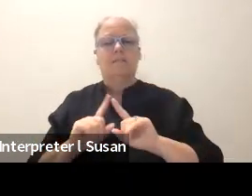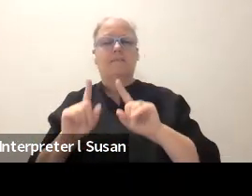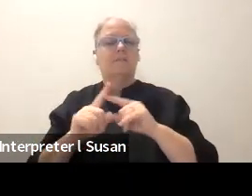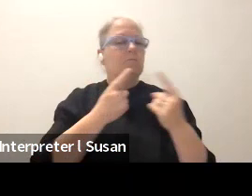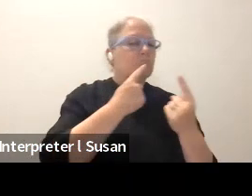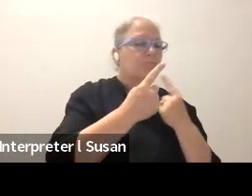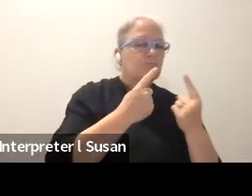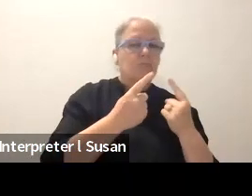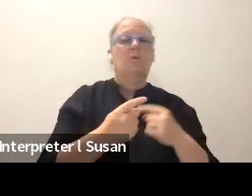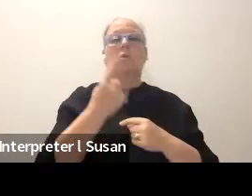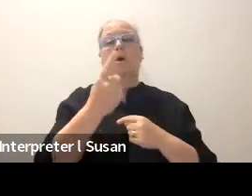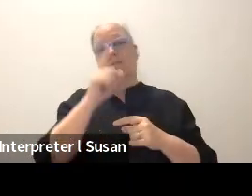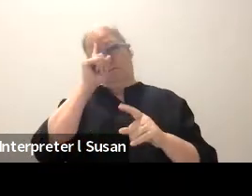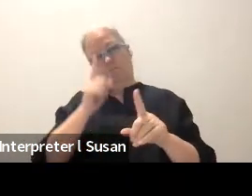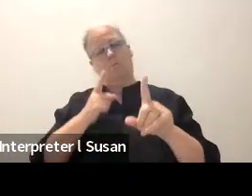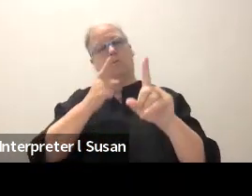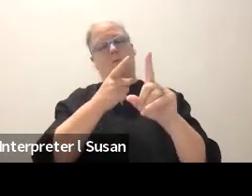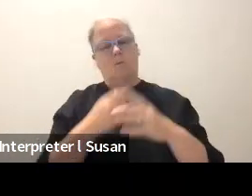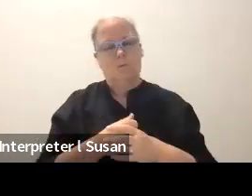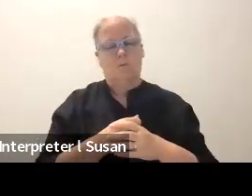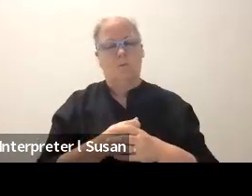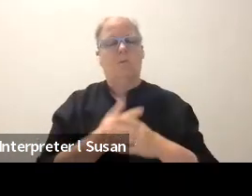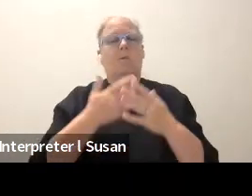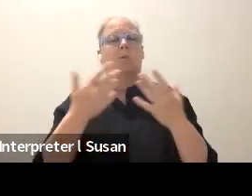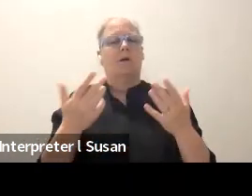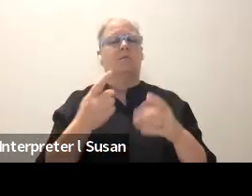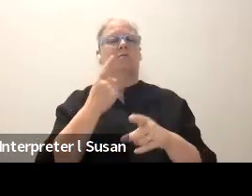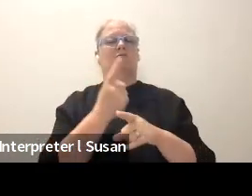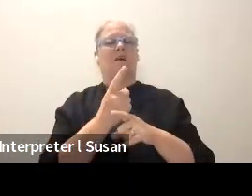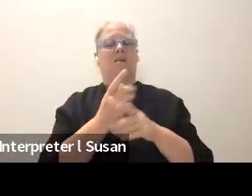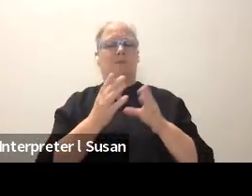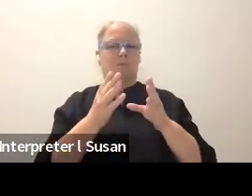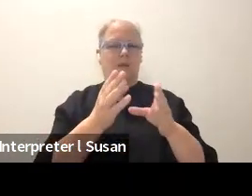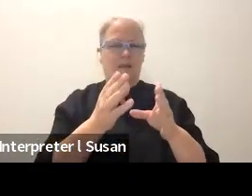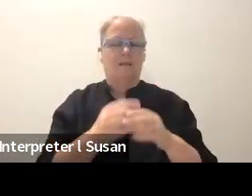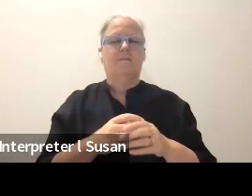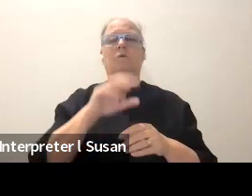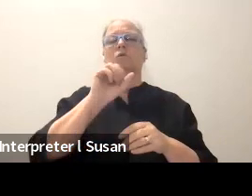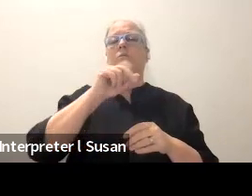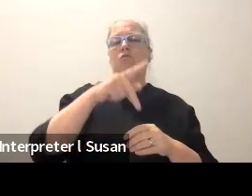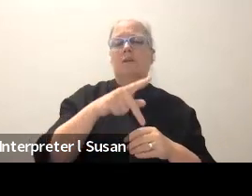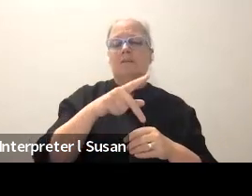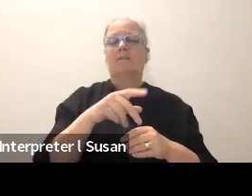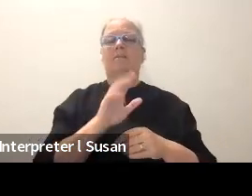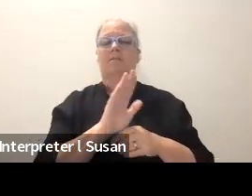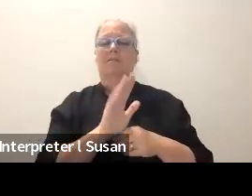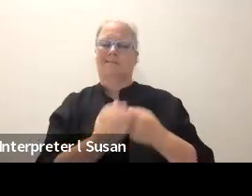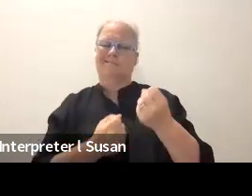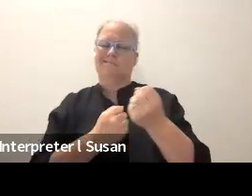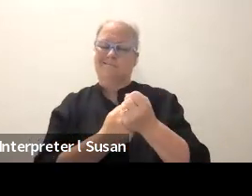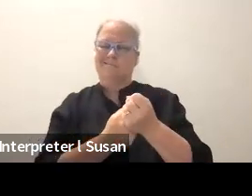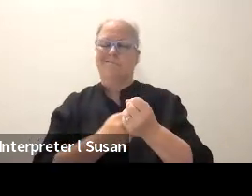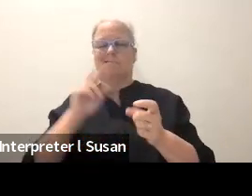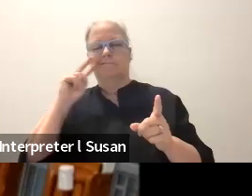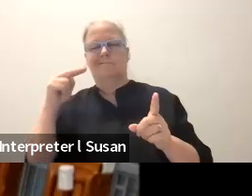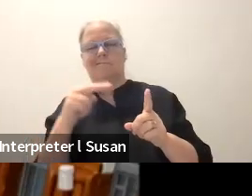goal. What is the appropriate approach to social protection support through a disability lens? And it is